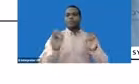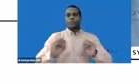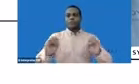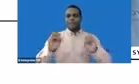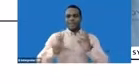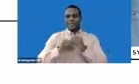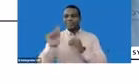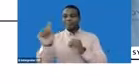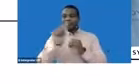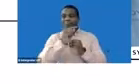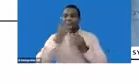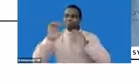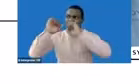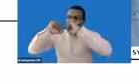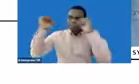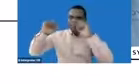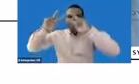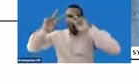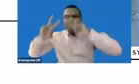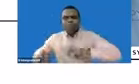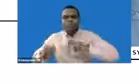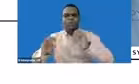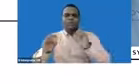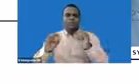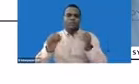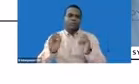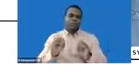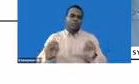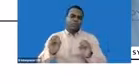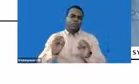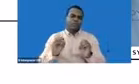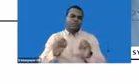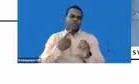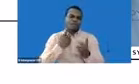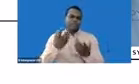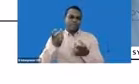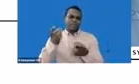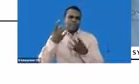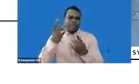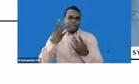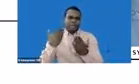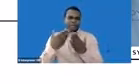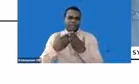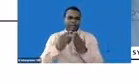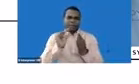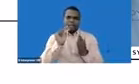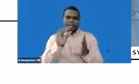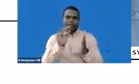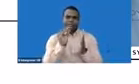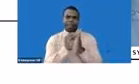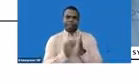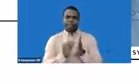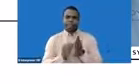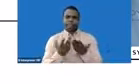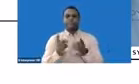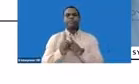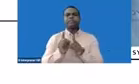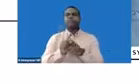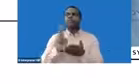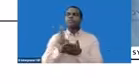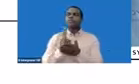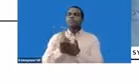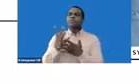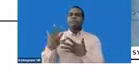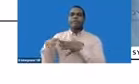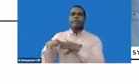and we still think it's a great tool, hence this project. So we interviewed users to learn